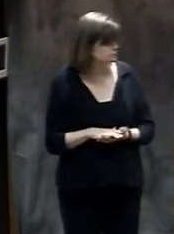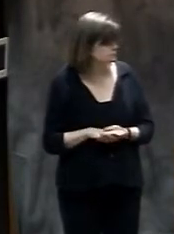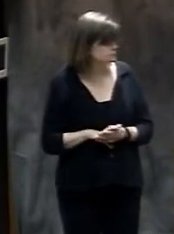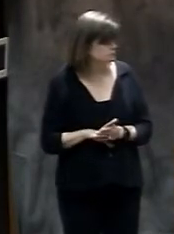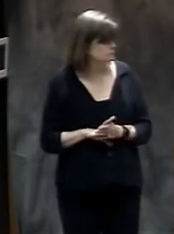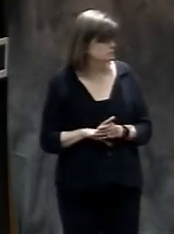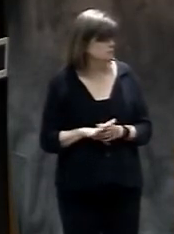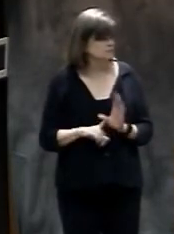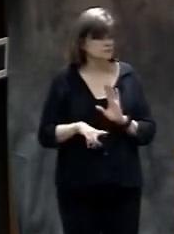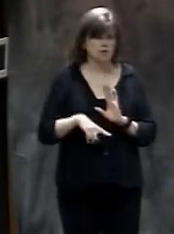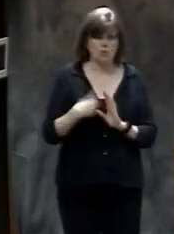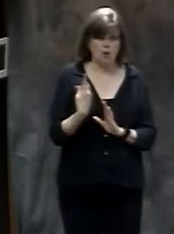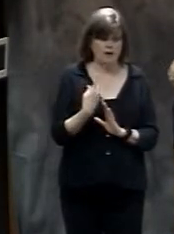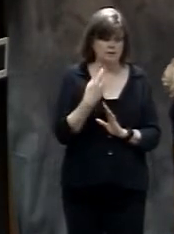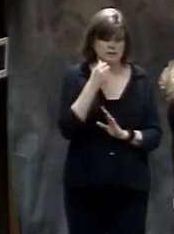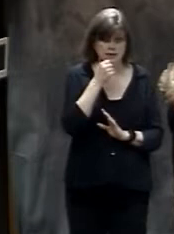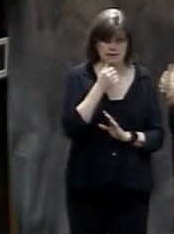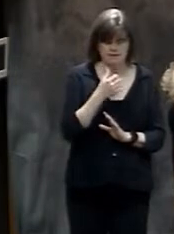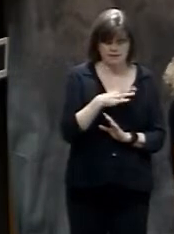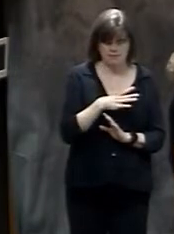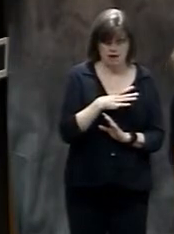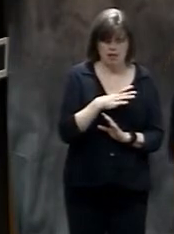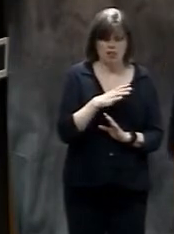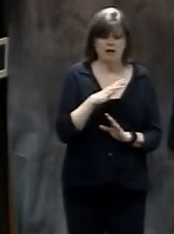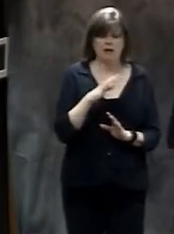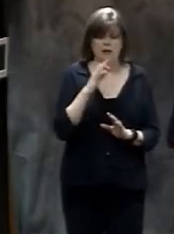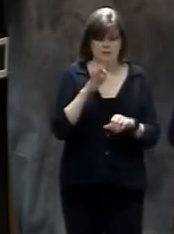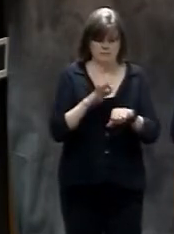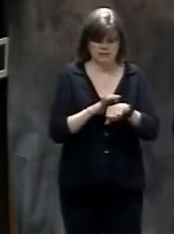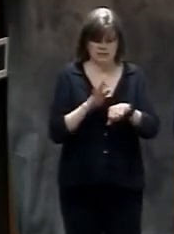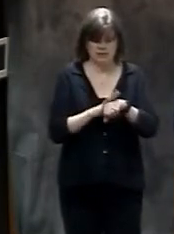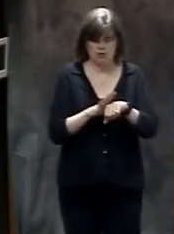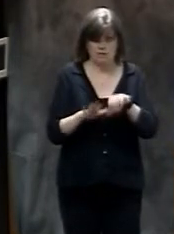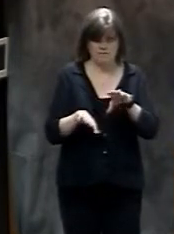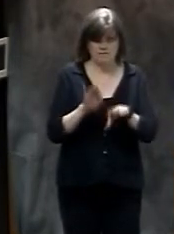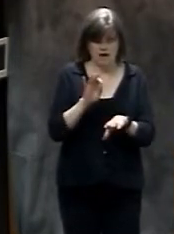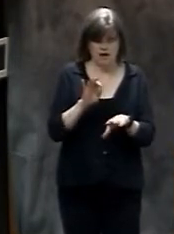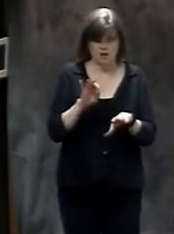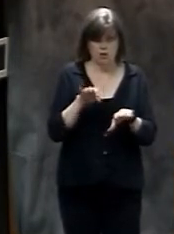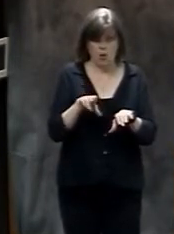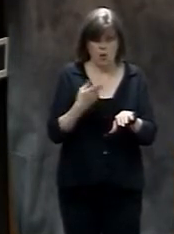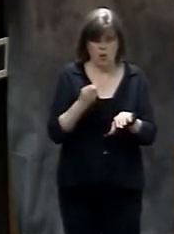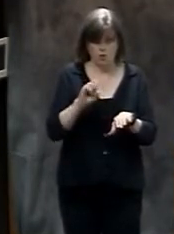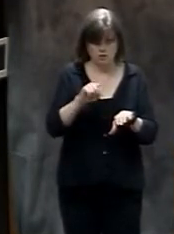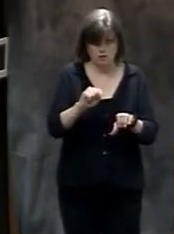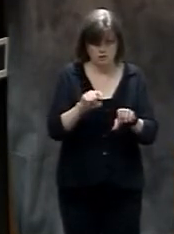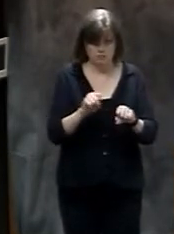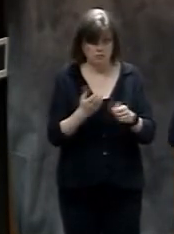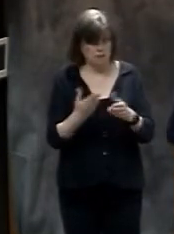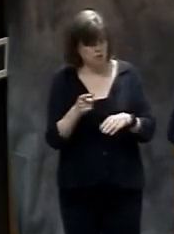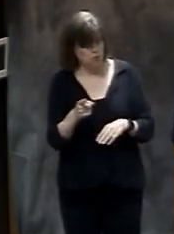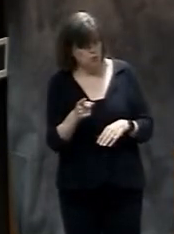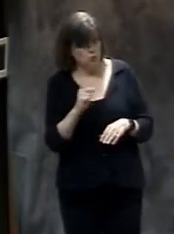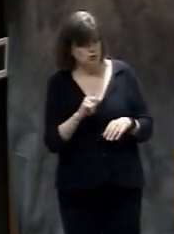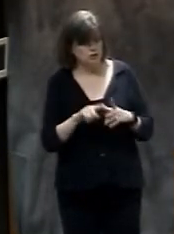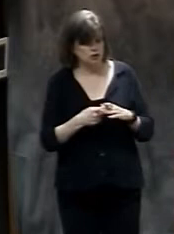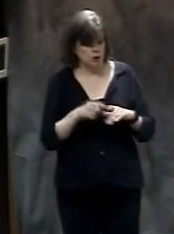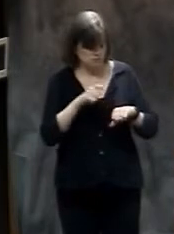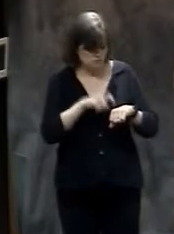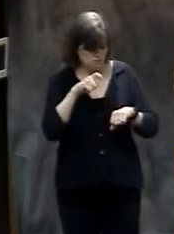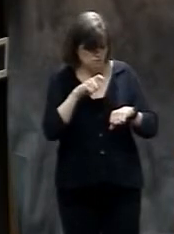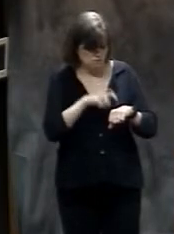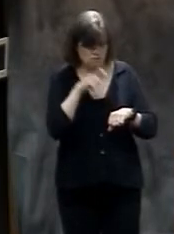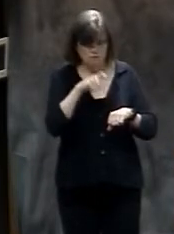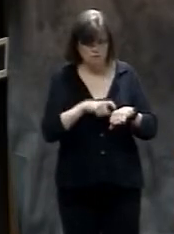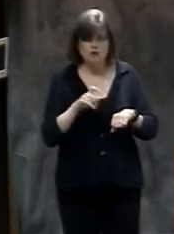Once a female mosquito finds her host, possibly you, she begins probing to find a blood vessel. Female mosquitoes consume blood to